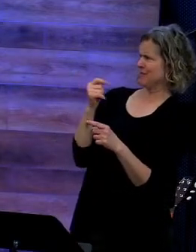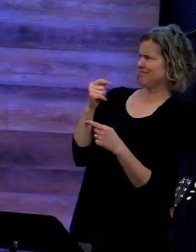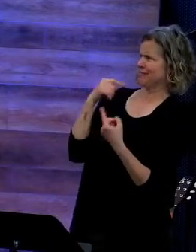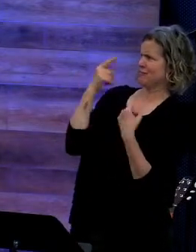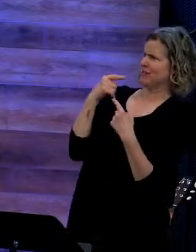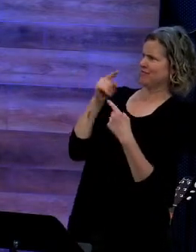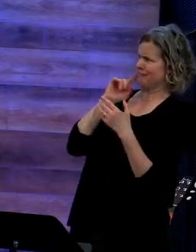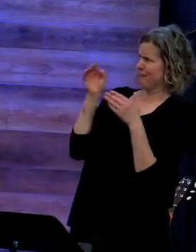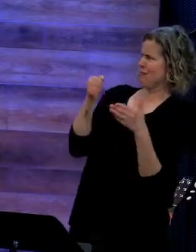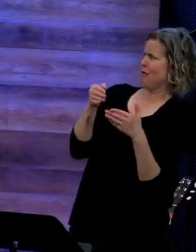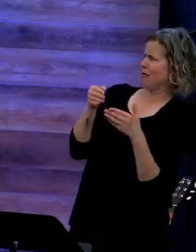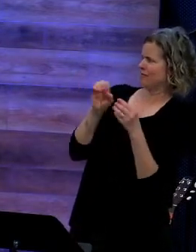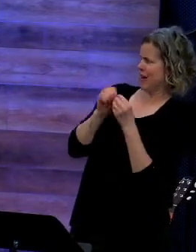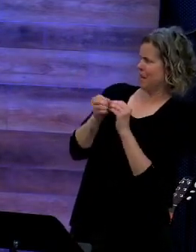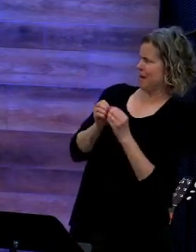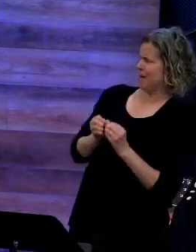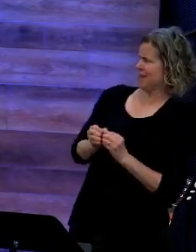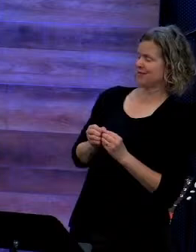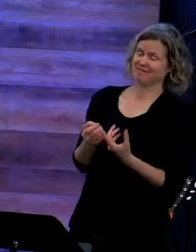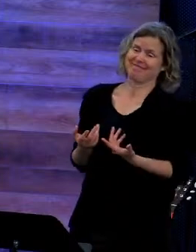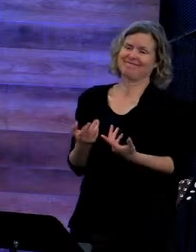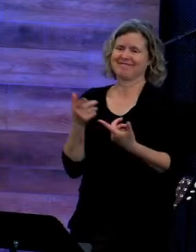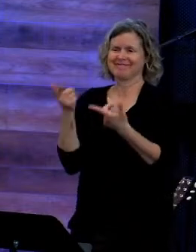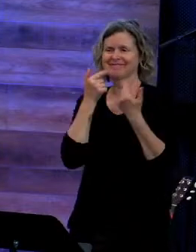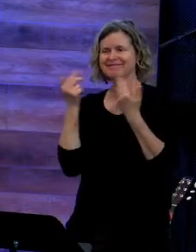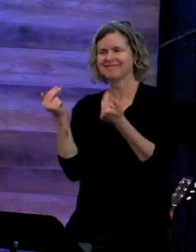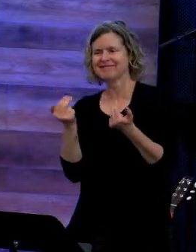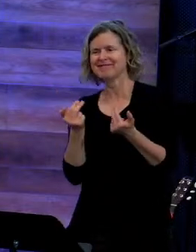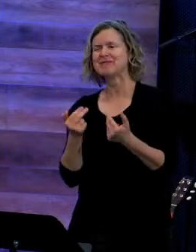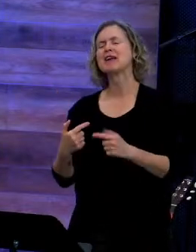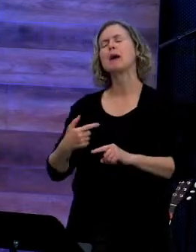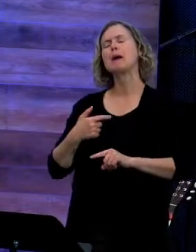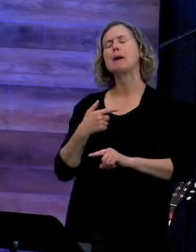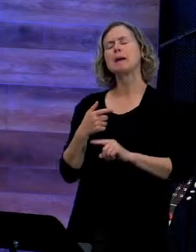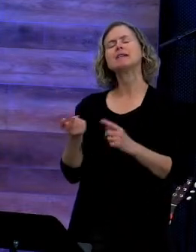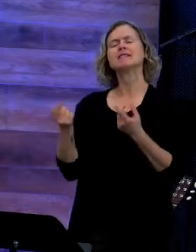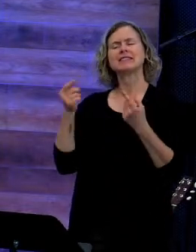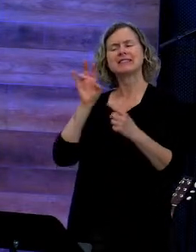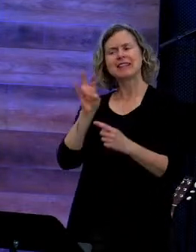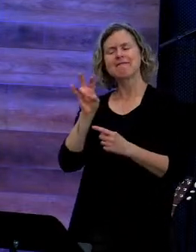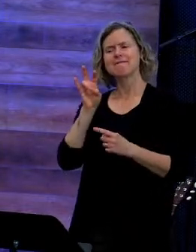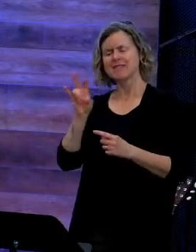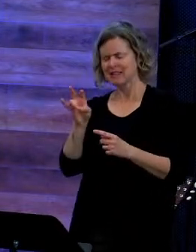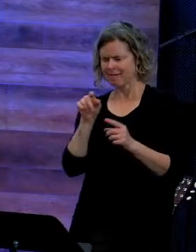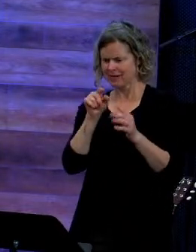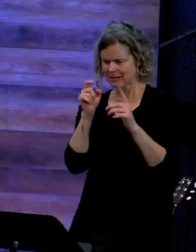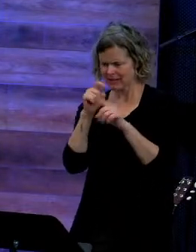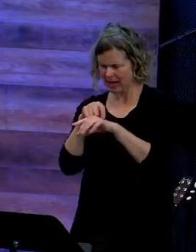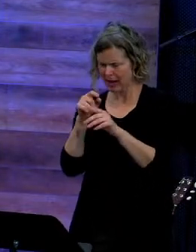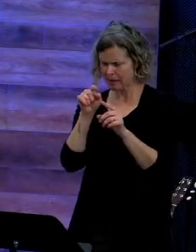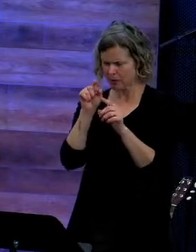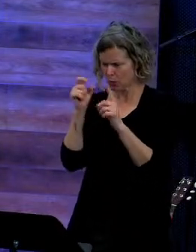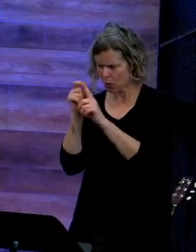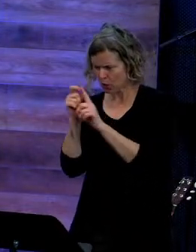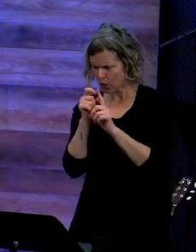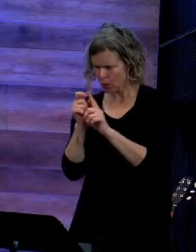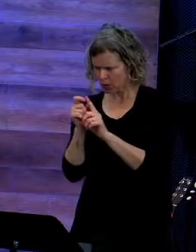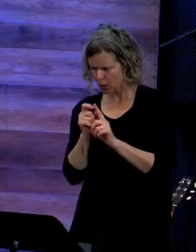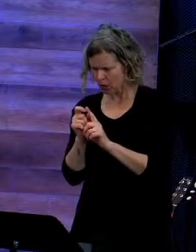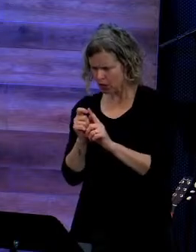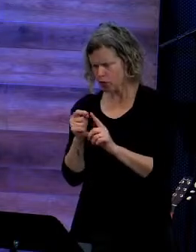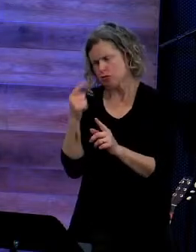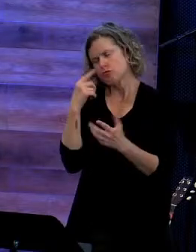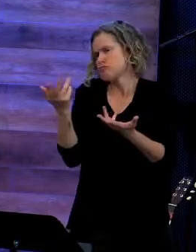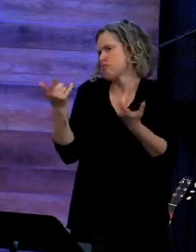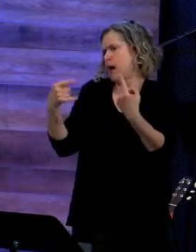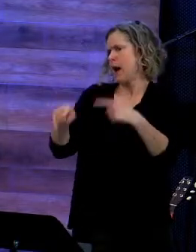be accidental that all these sevens pop up. Or what I think is more likely is that the author of Genesis is using the